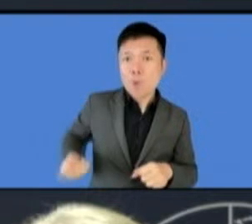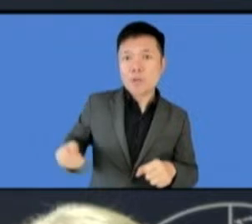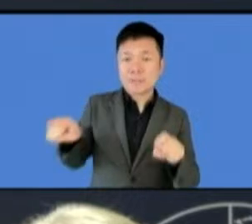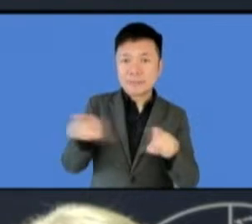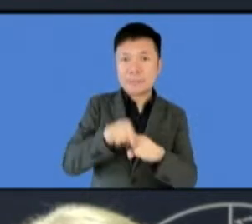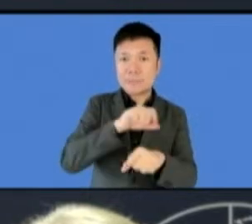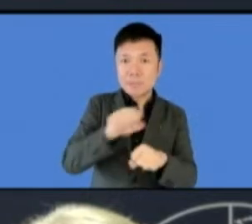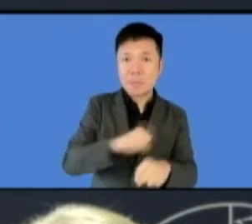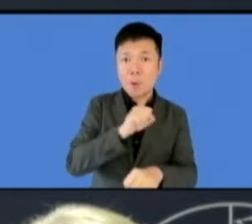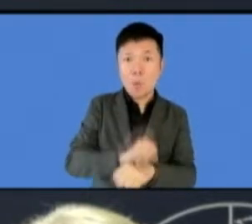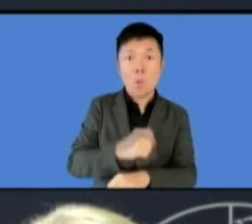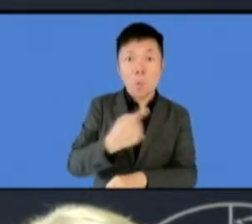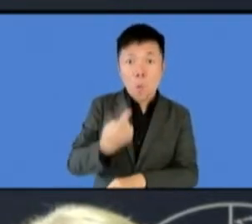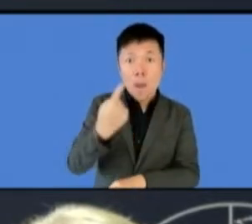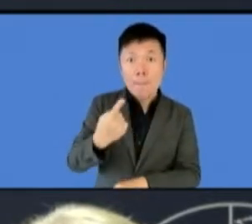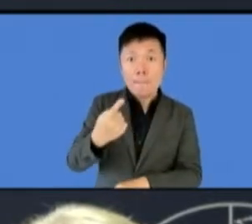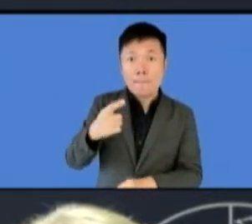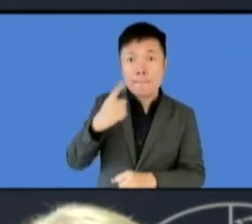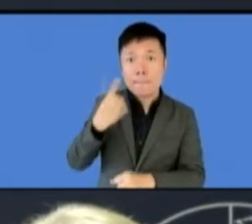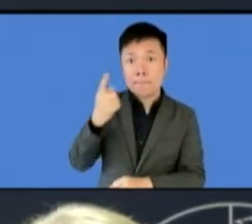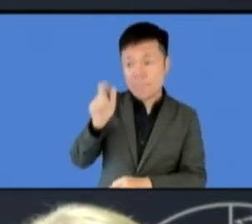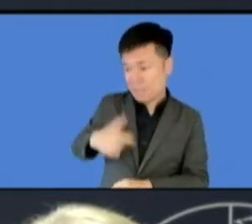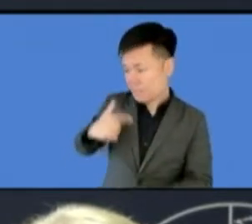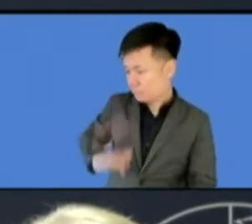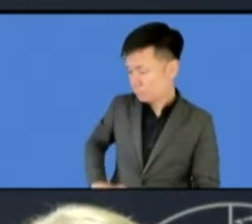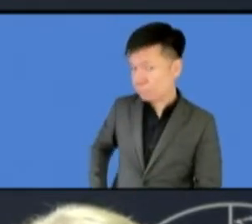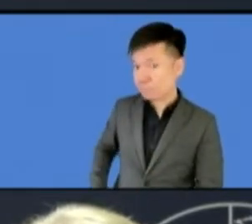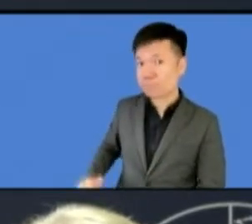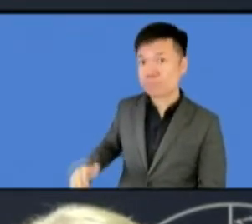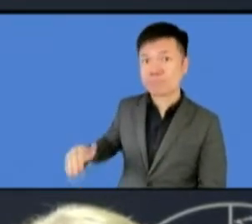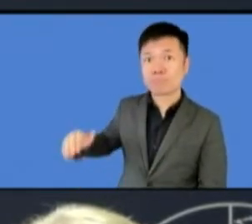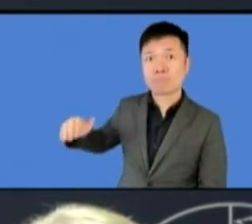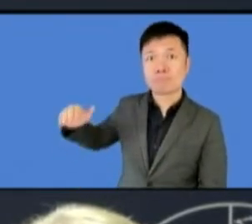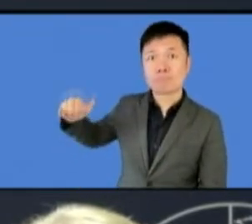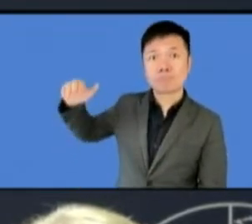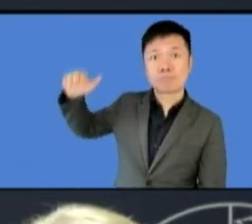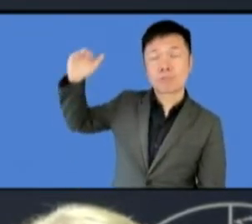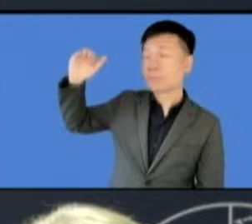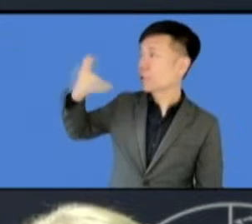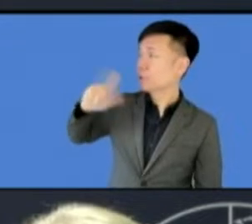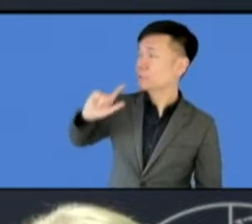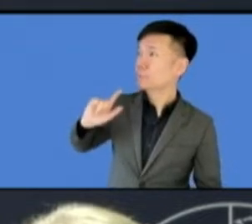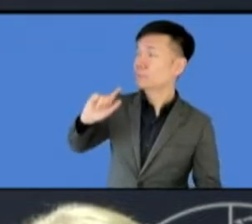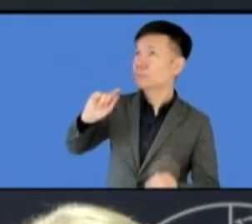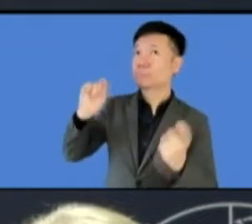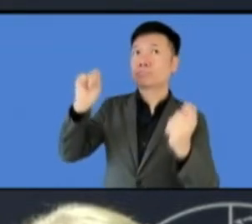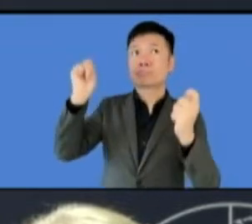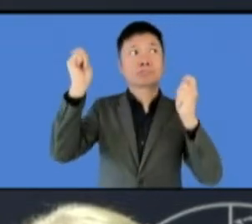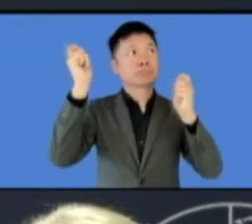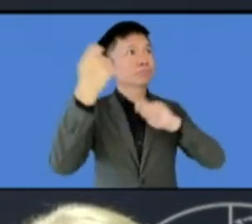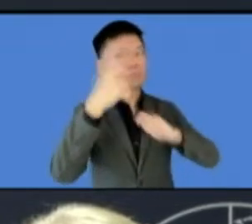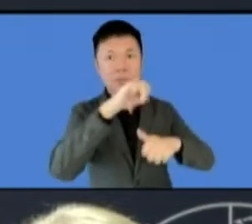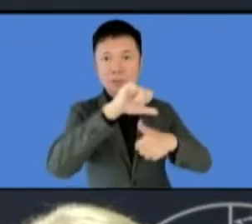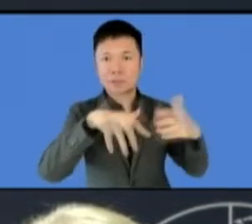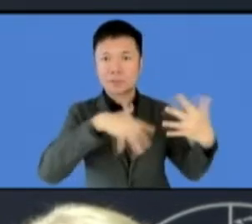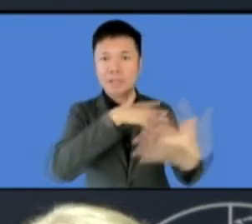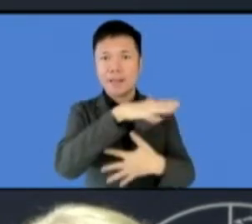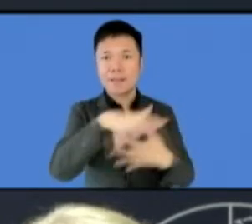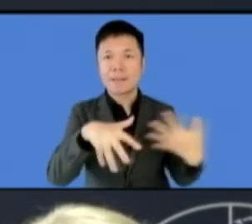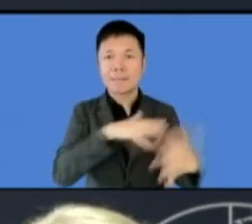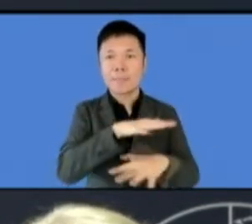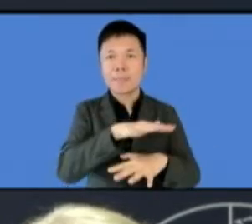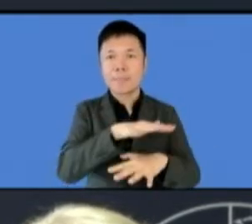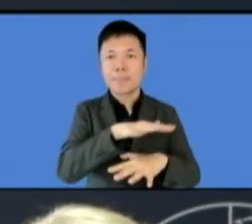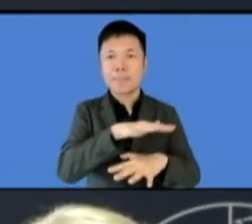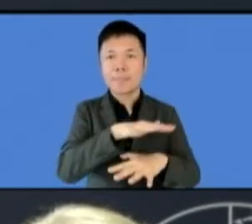person undertaking this entire journey. So the concept of intergenerational equity is so important in this. And the